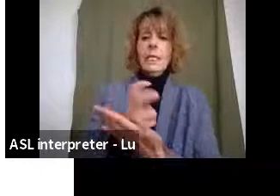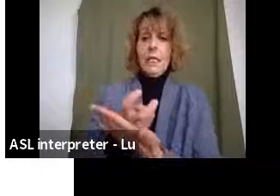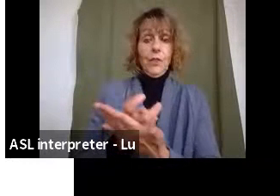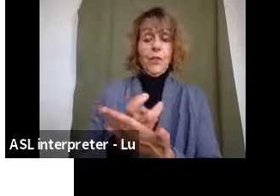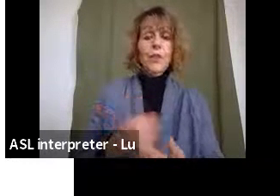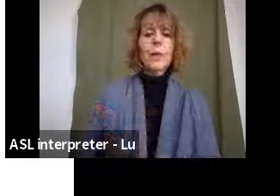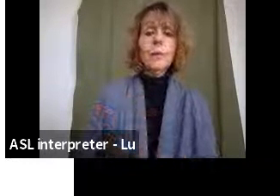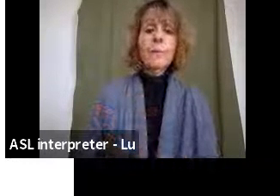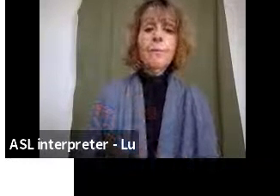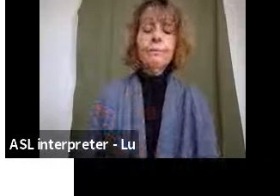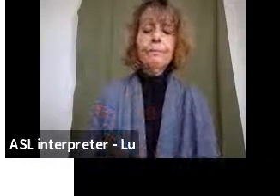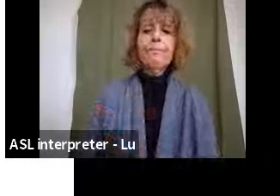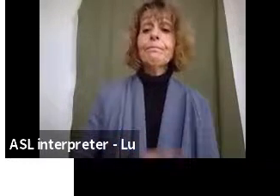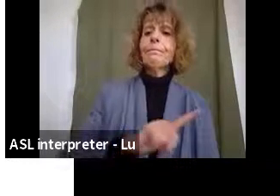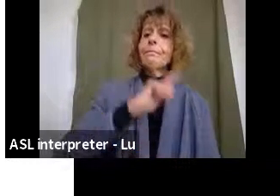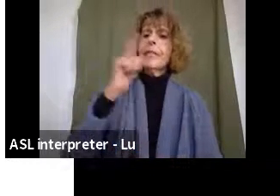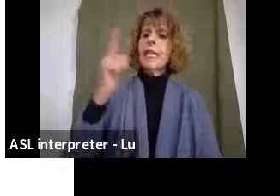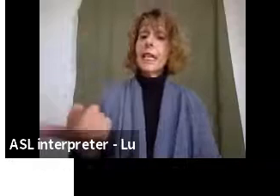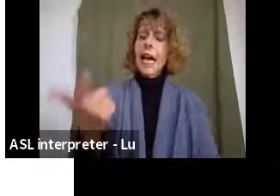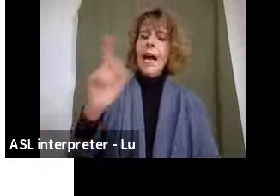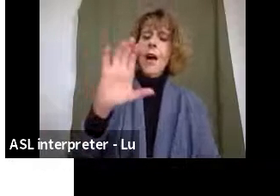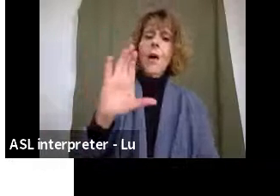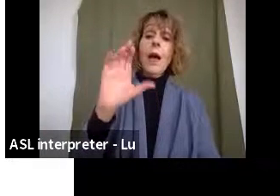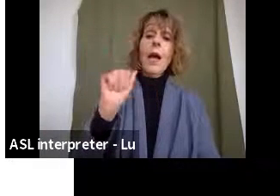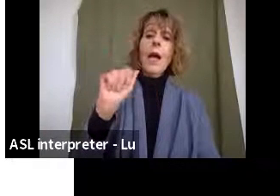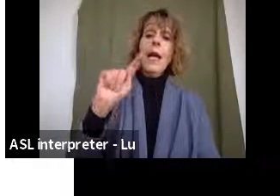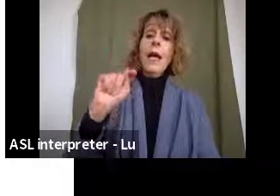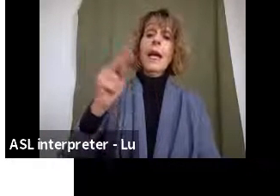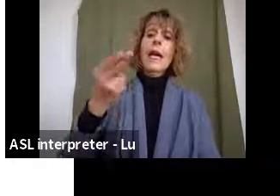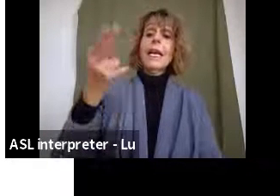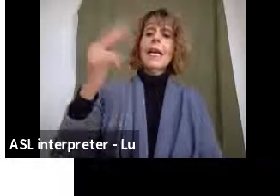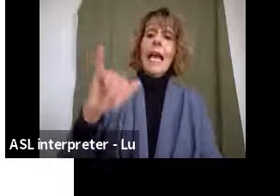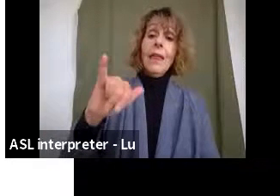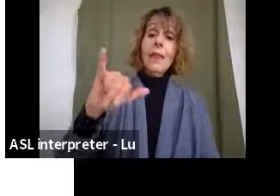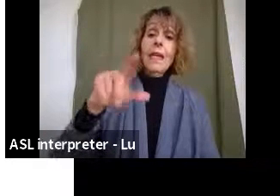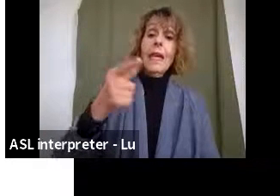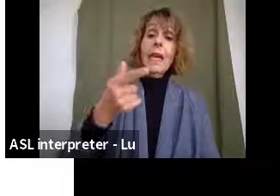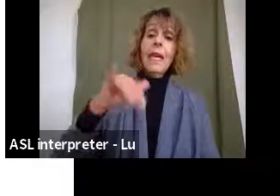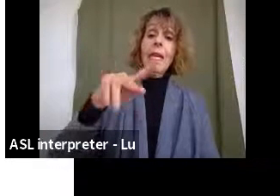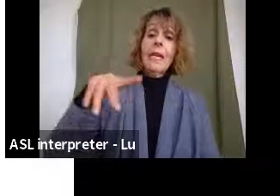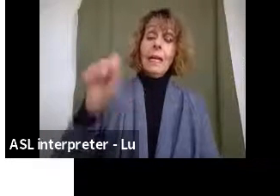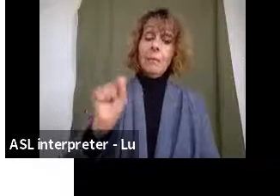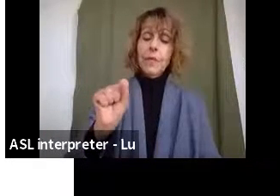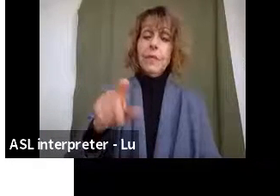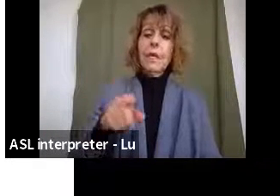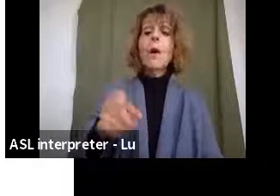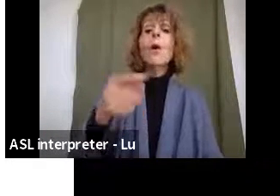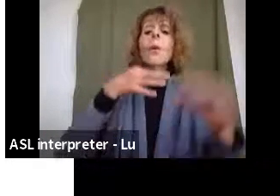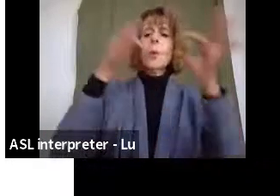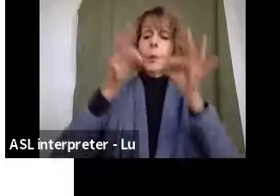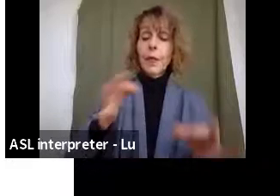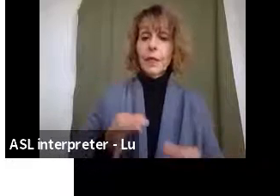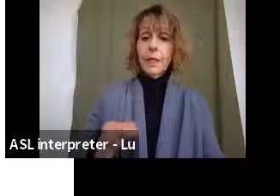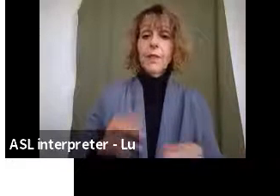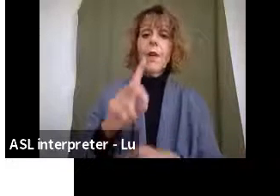discuss settlement agreements that the Department of Justice has entered into with hospitals. And it's important to